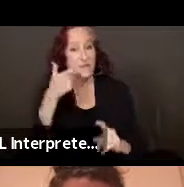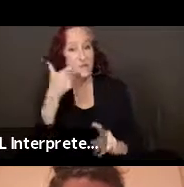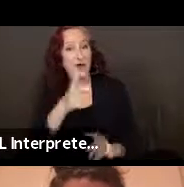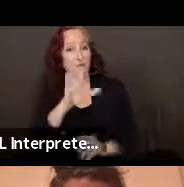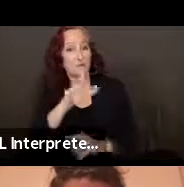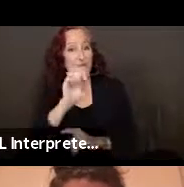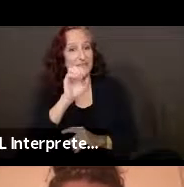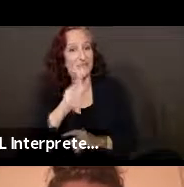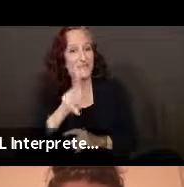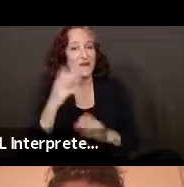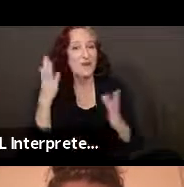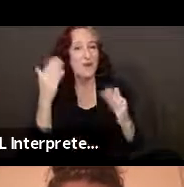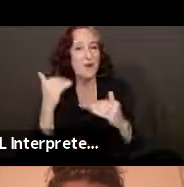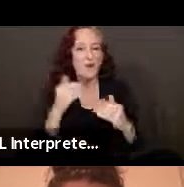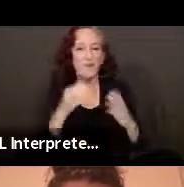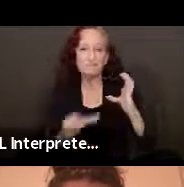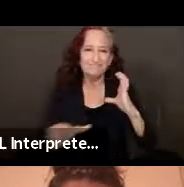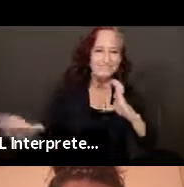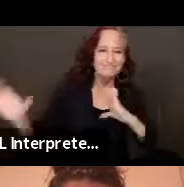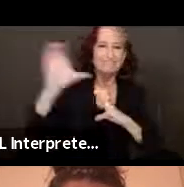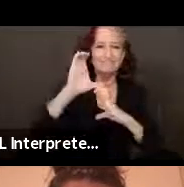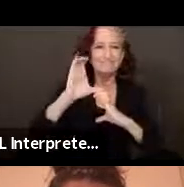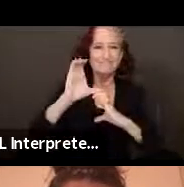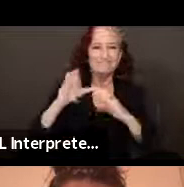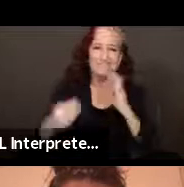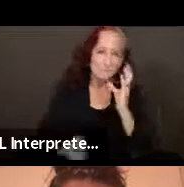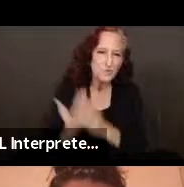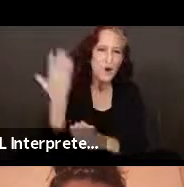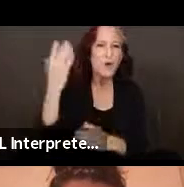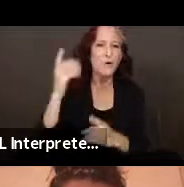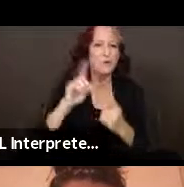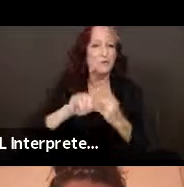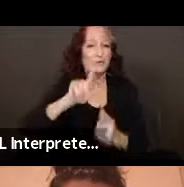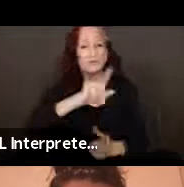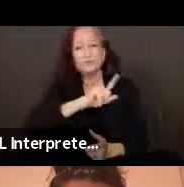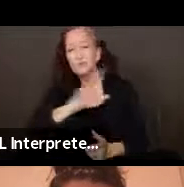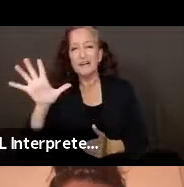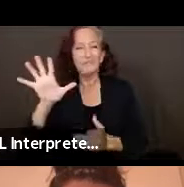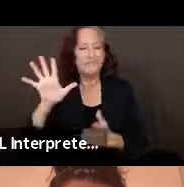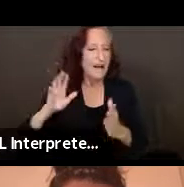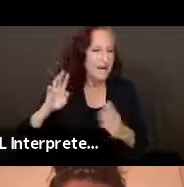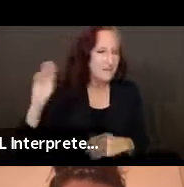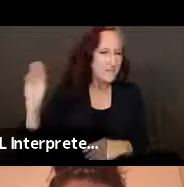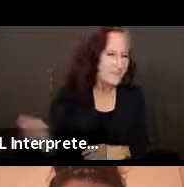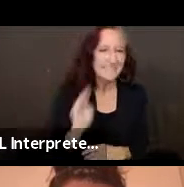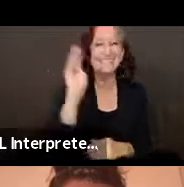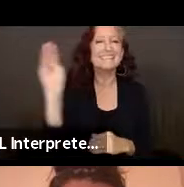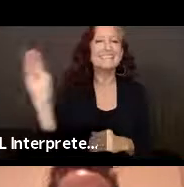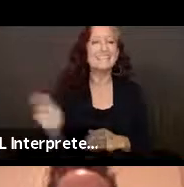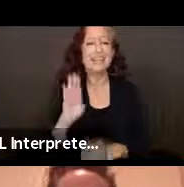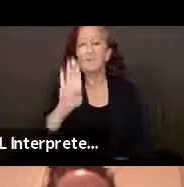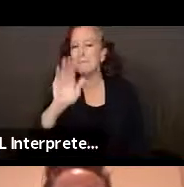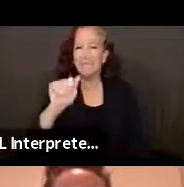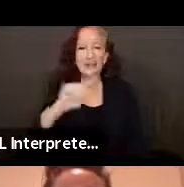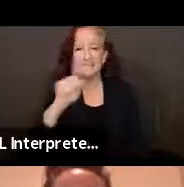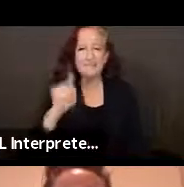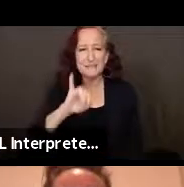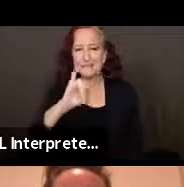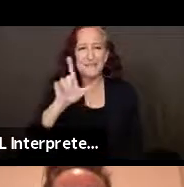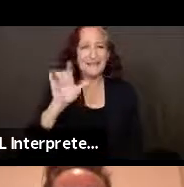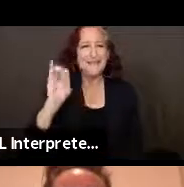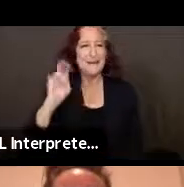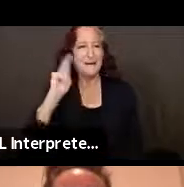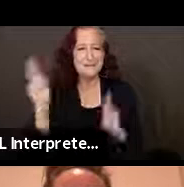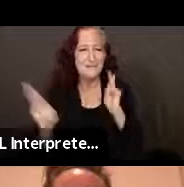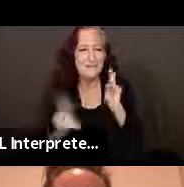to another 2.5 million. In fact, let it grow to 25 million, 25 bazillion people. Let the